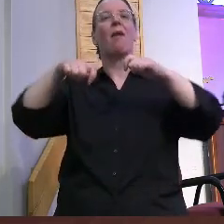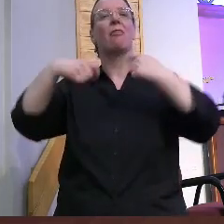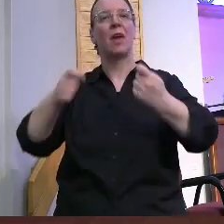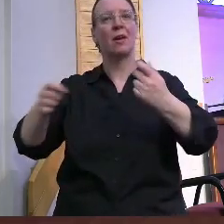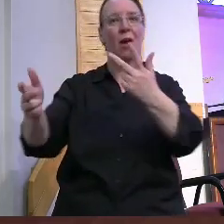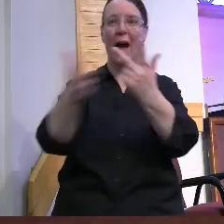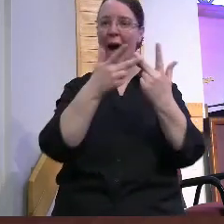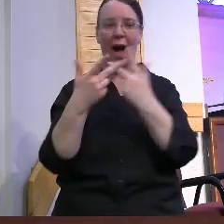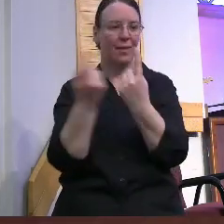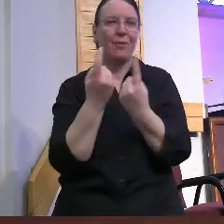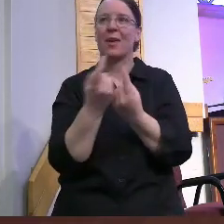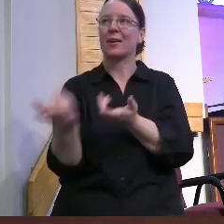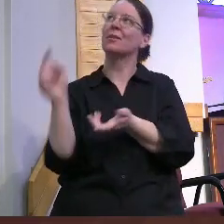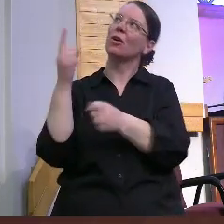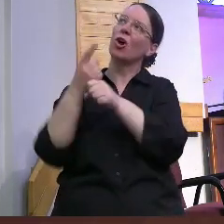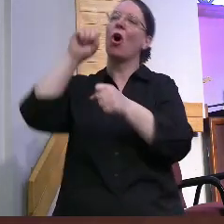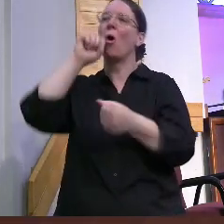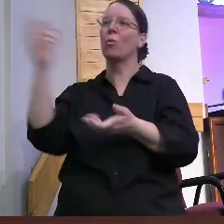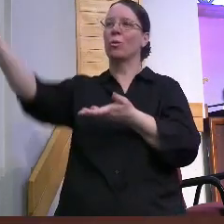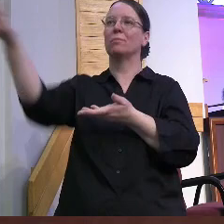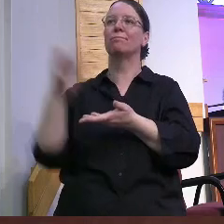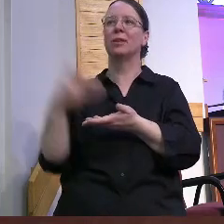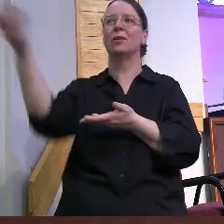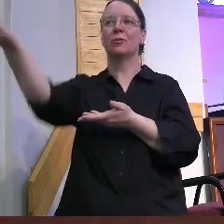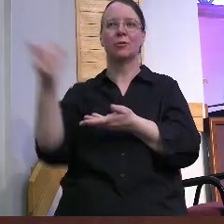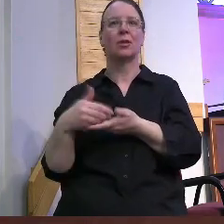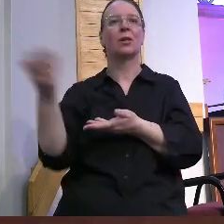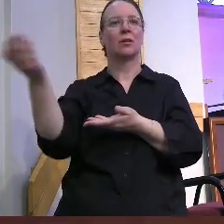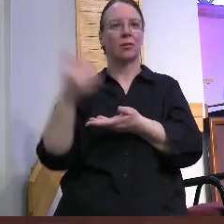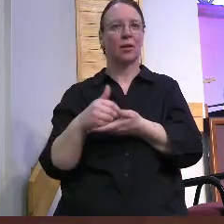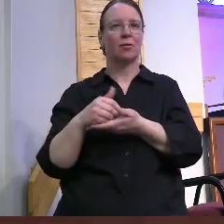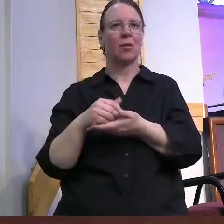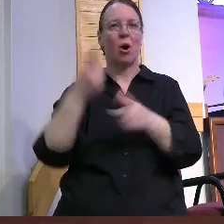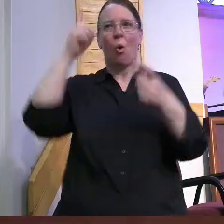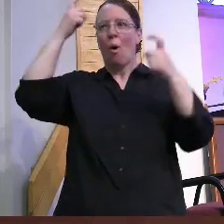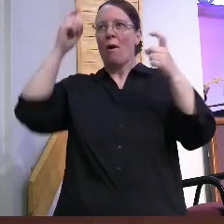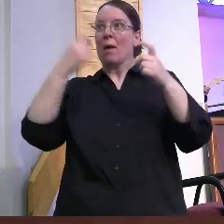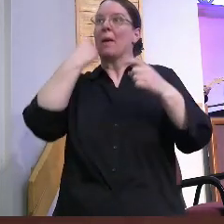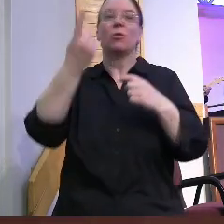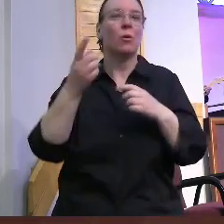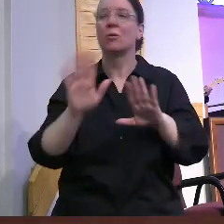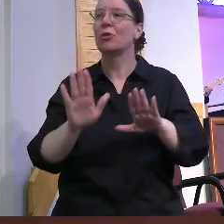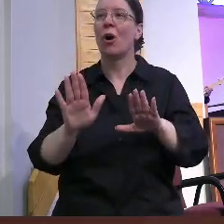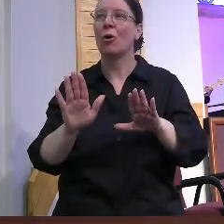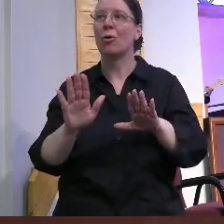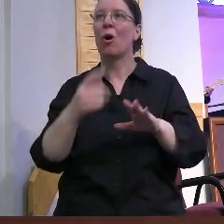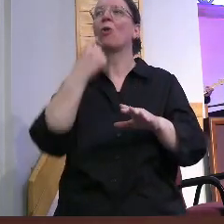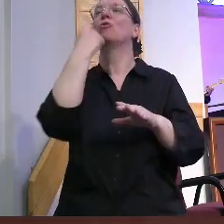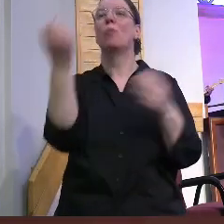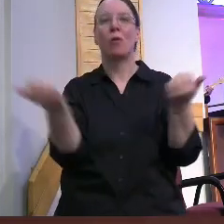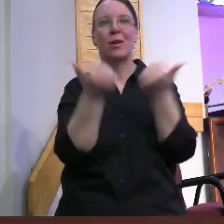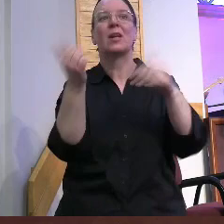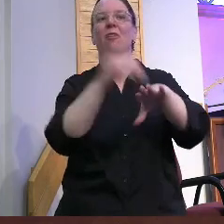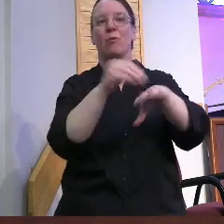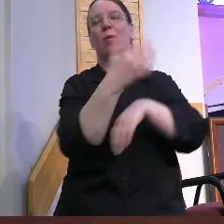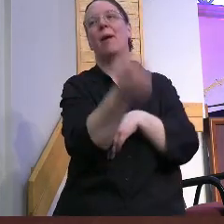no thought for the morrow shall take thought for the things of itself. Sufficient unto the day is